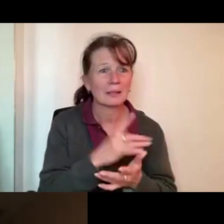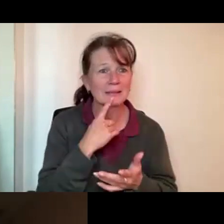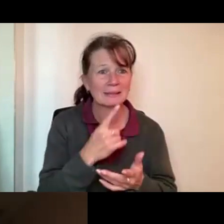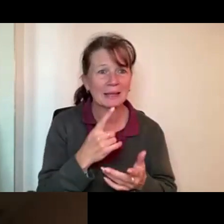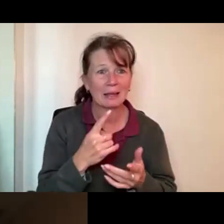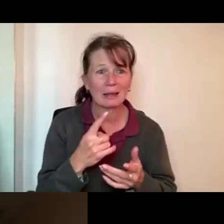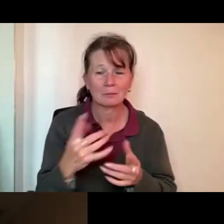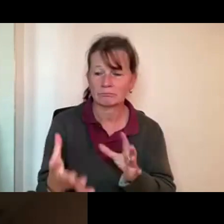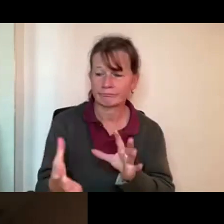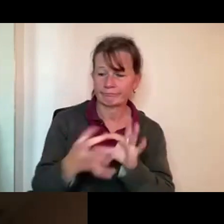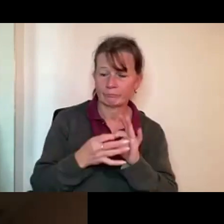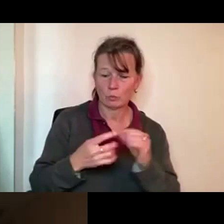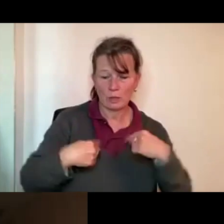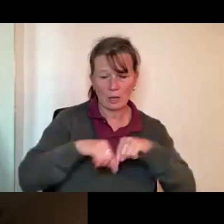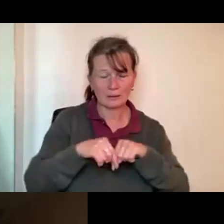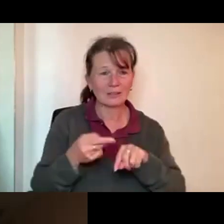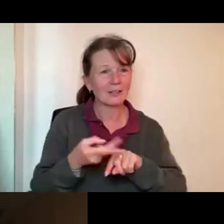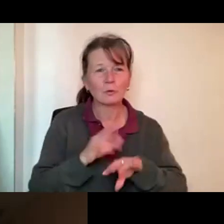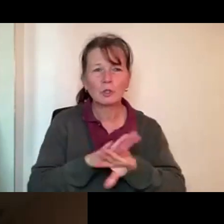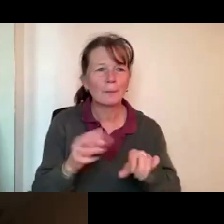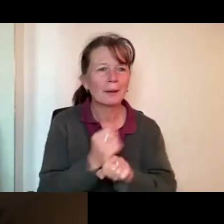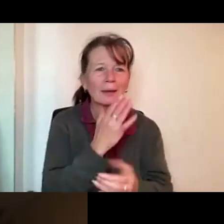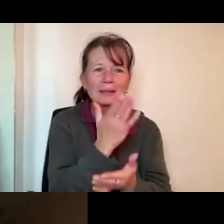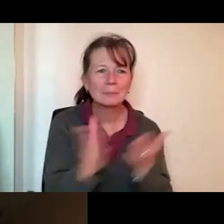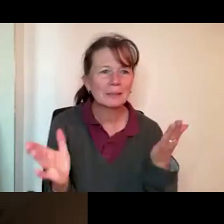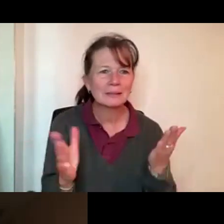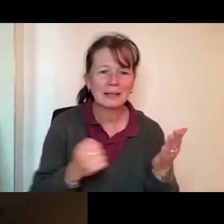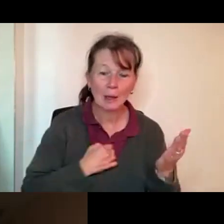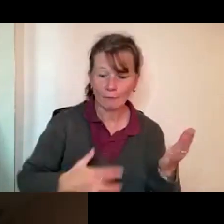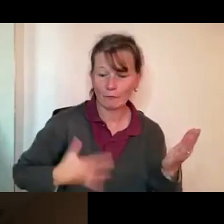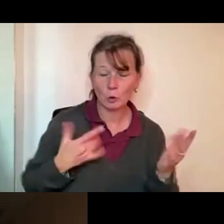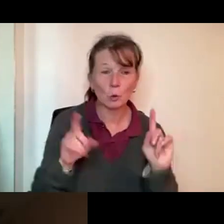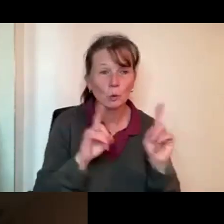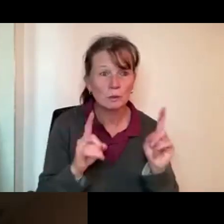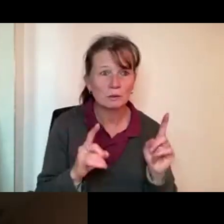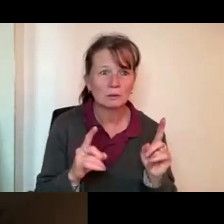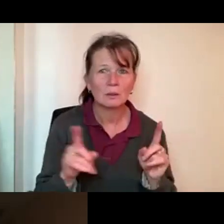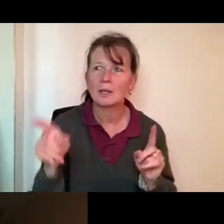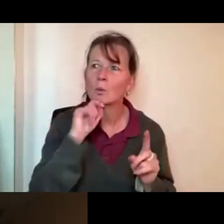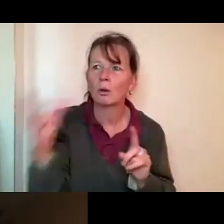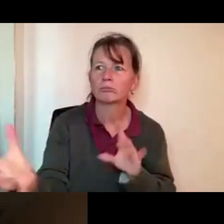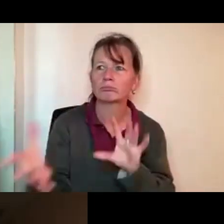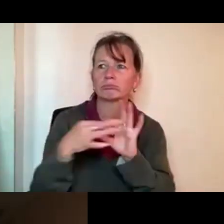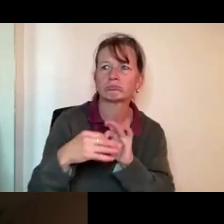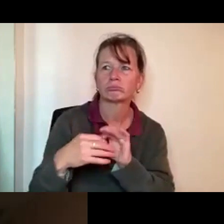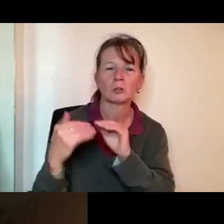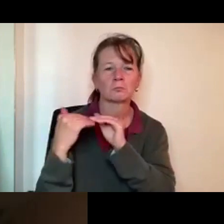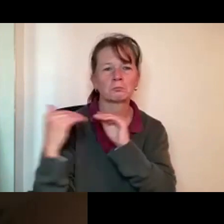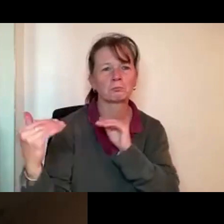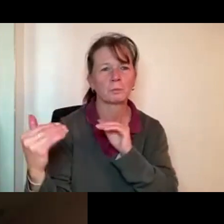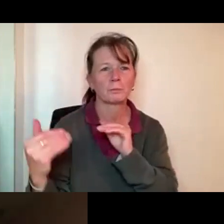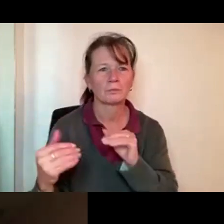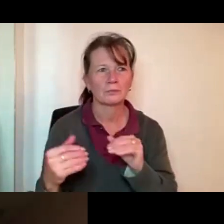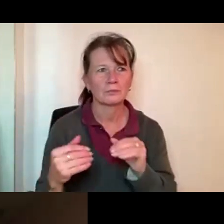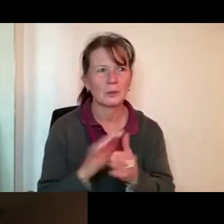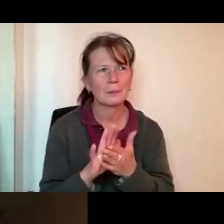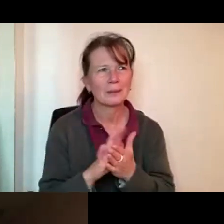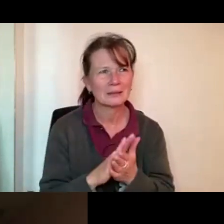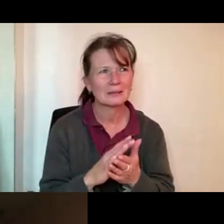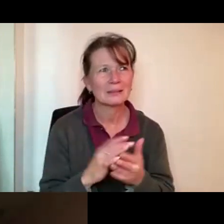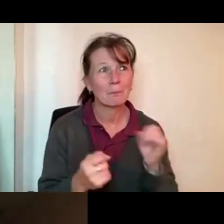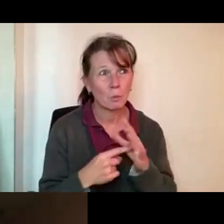us if we don't make explicit what our views are. And it's important then to have those views, but